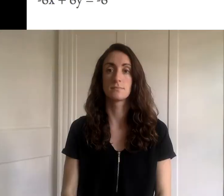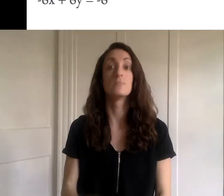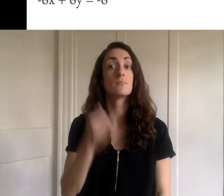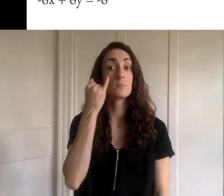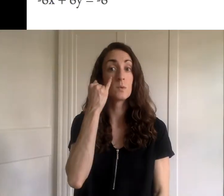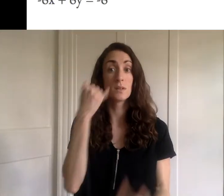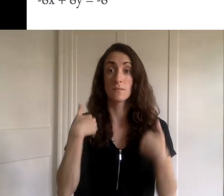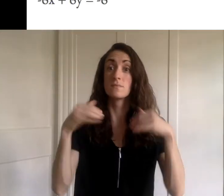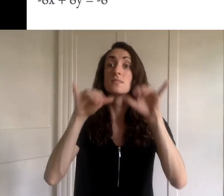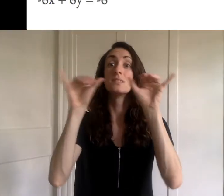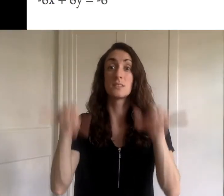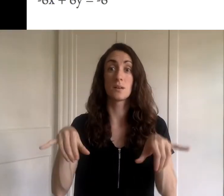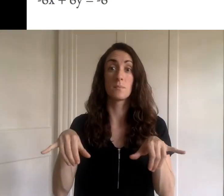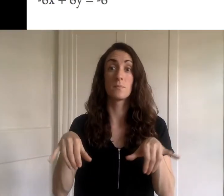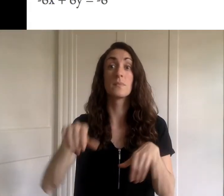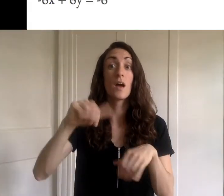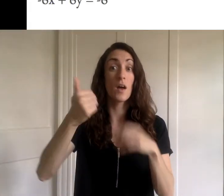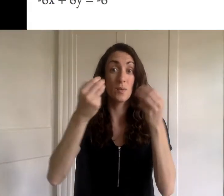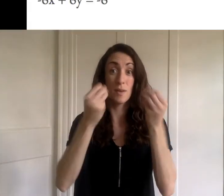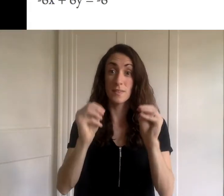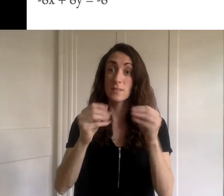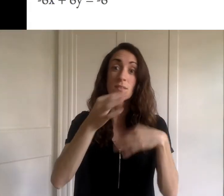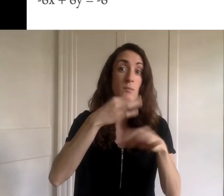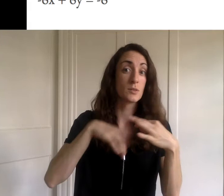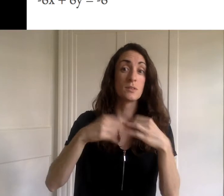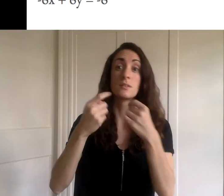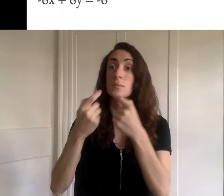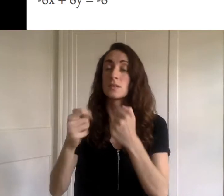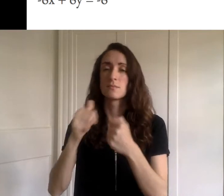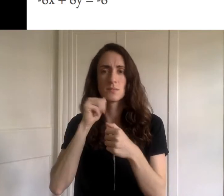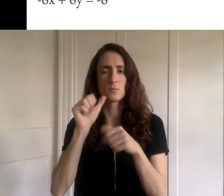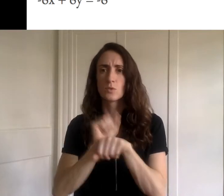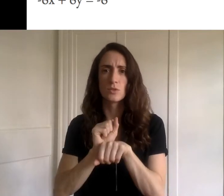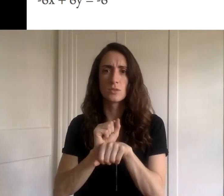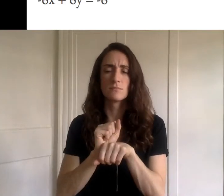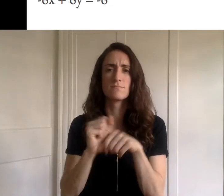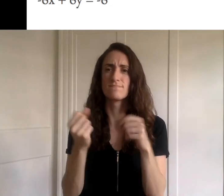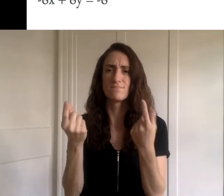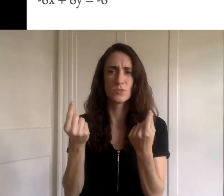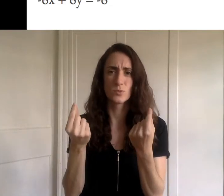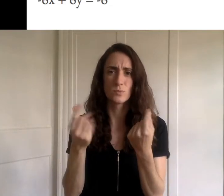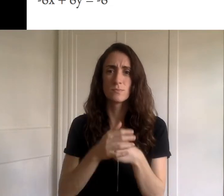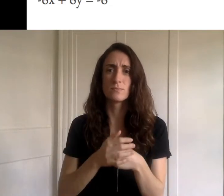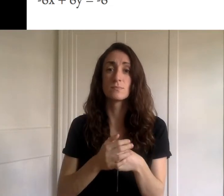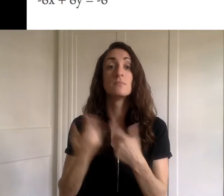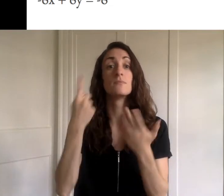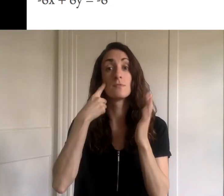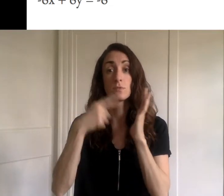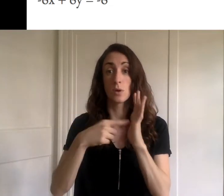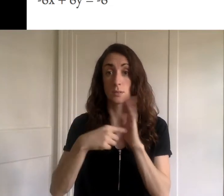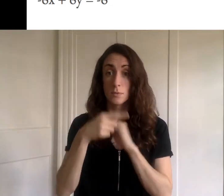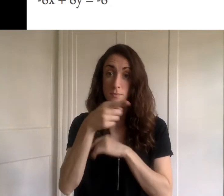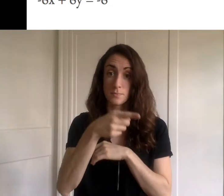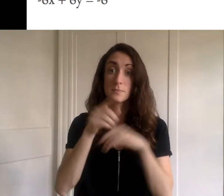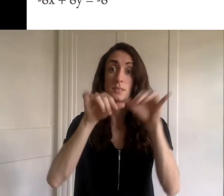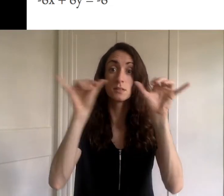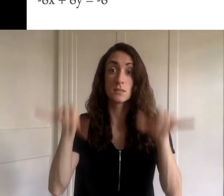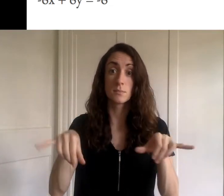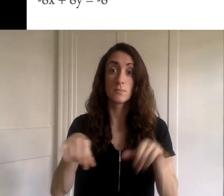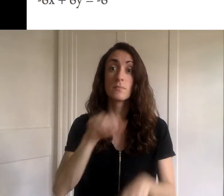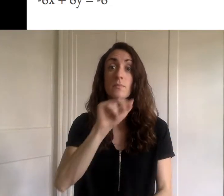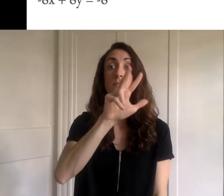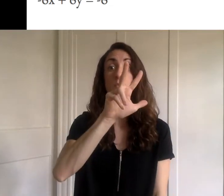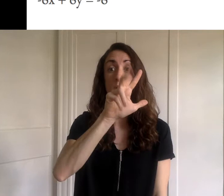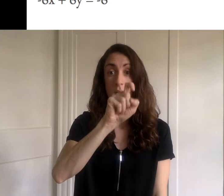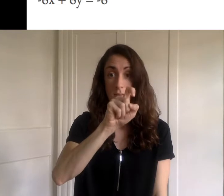Suppose we have a system of linear equations, and other methods, like the substitution or elimination method, aren't good candidates. So for example, let's take